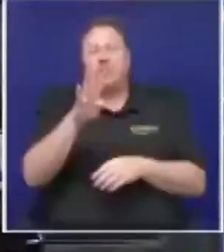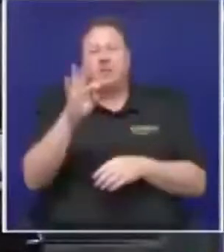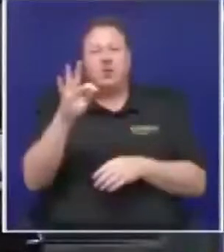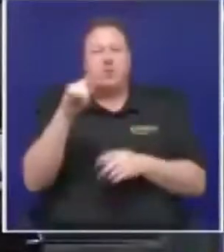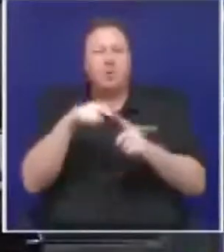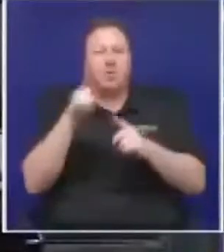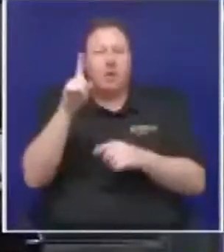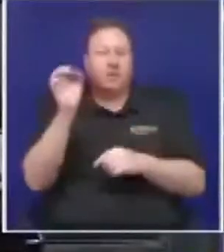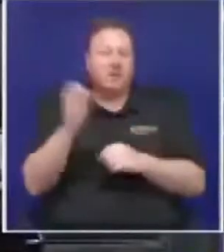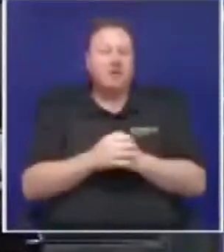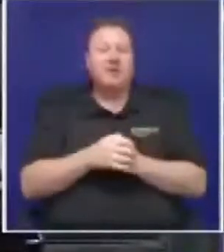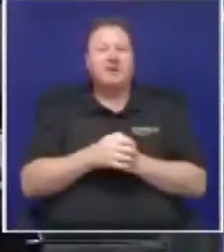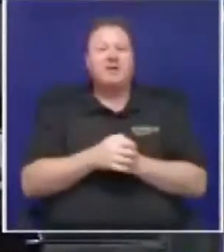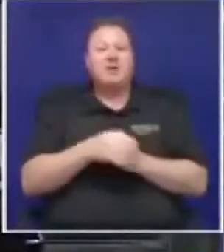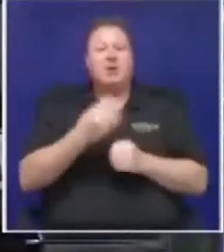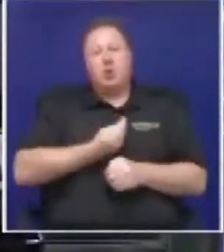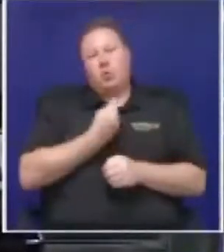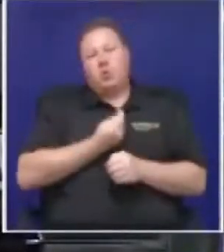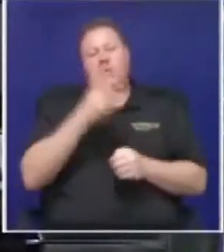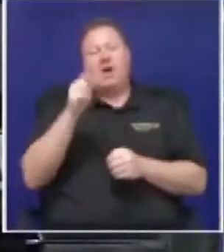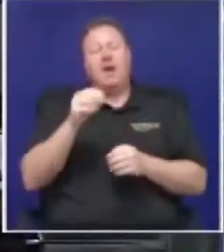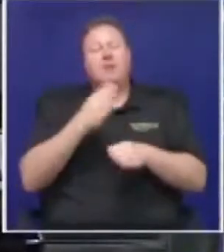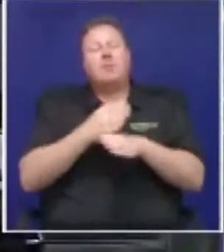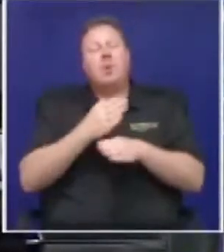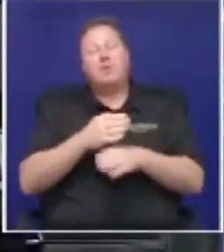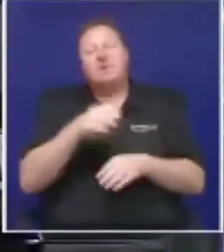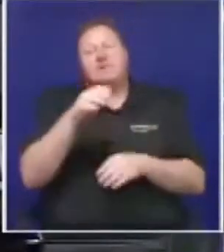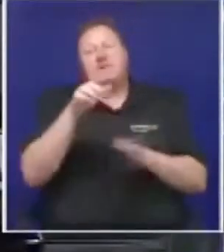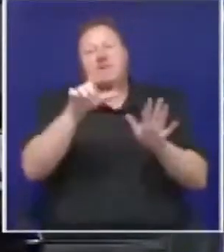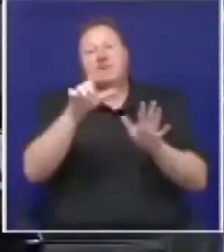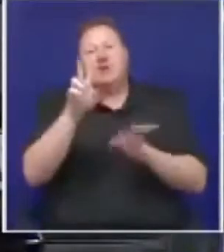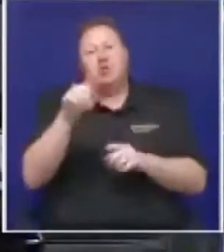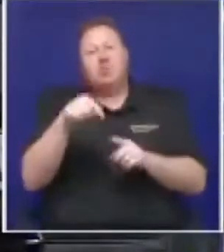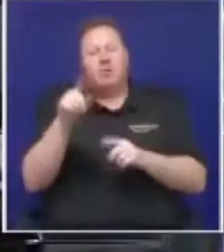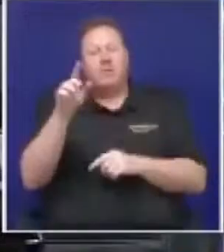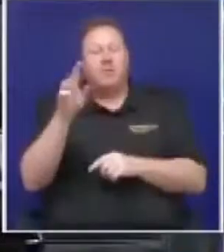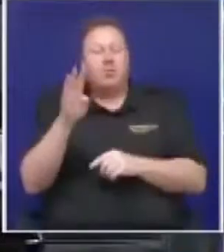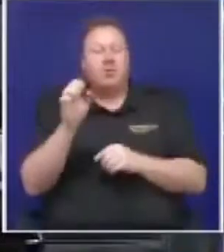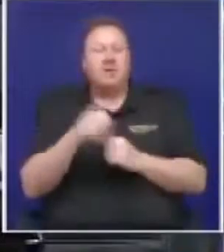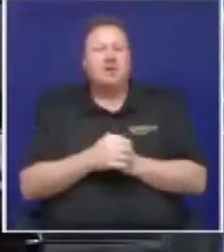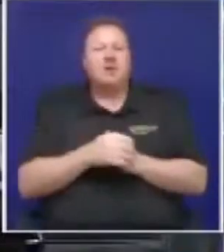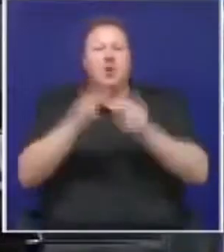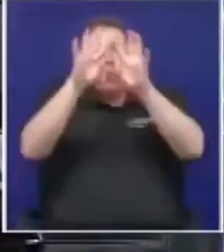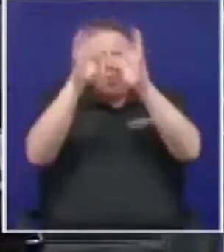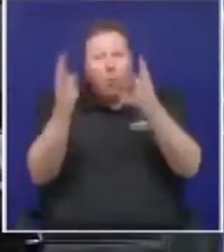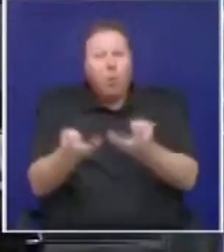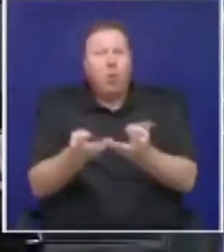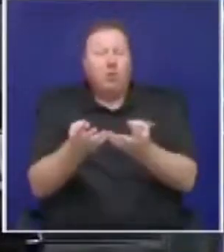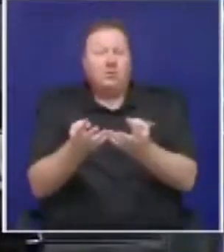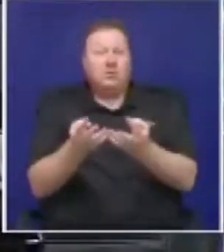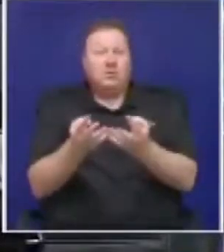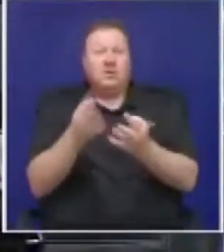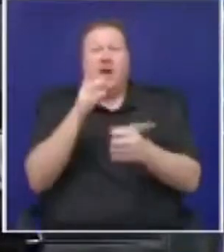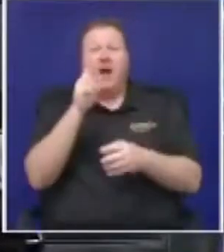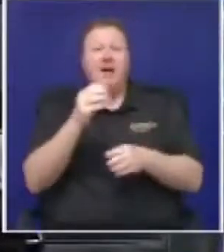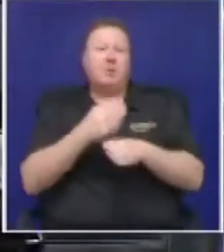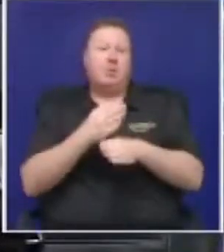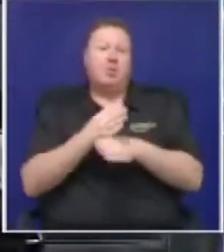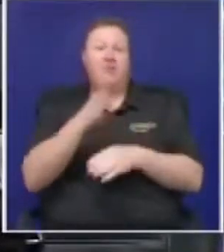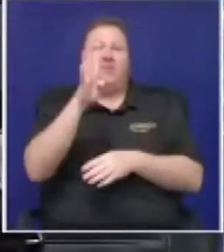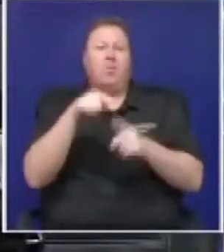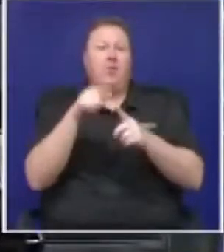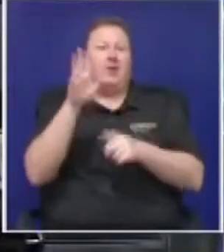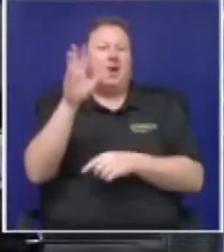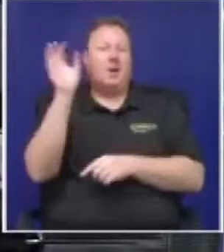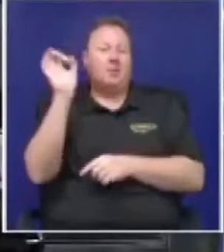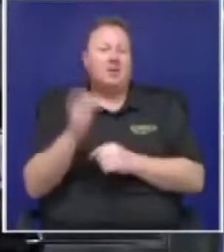youth unemployment sits at 72.4%, and the global unemployment rate is only 4.9%, making our unemployment rate